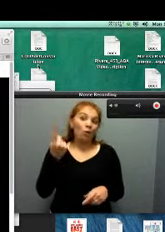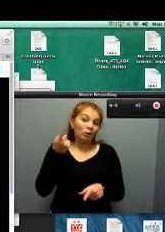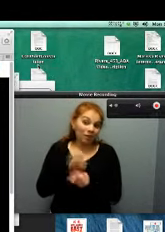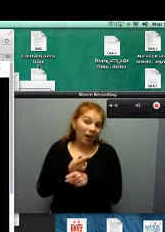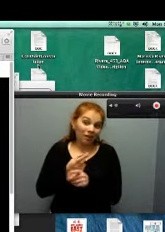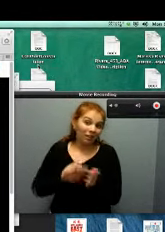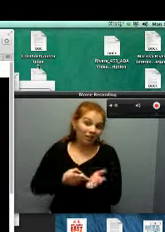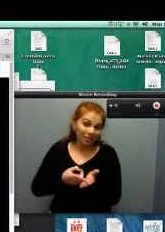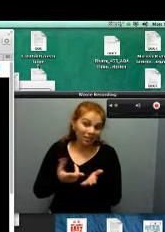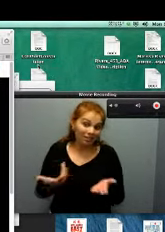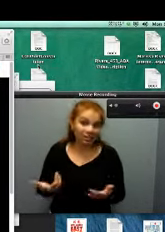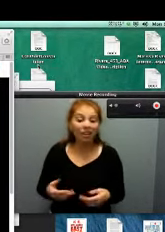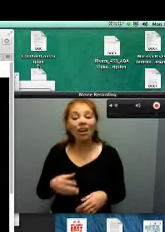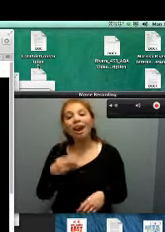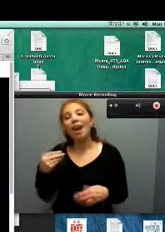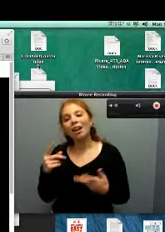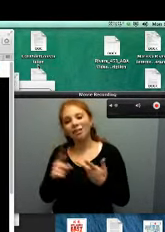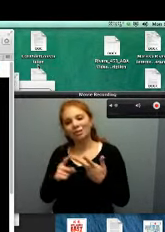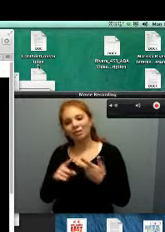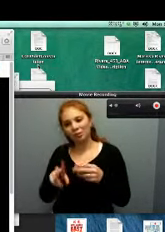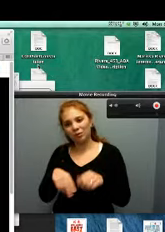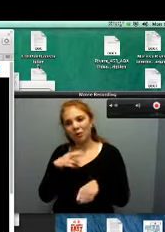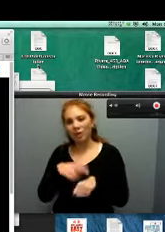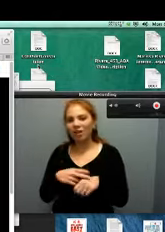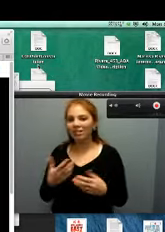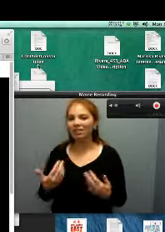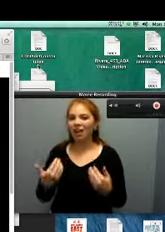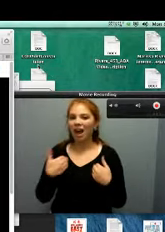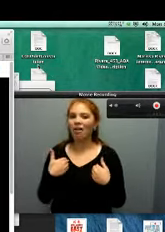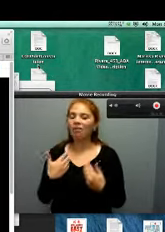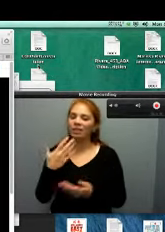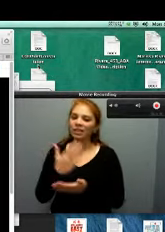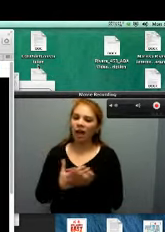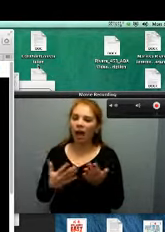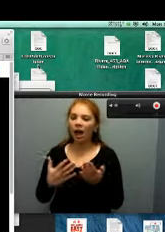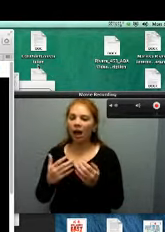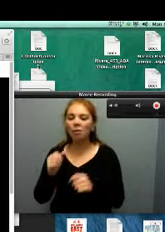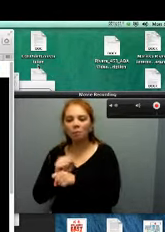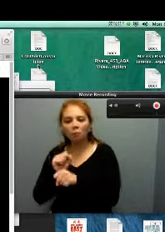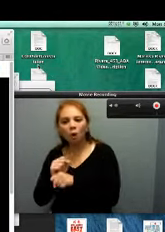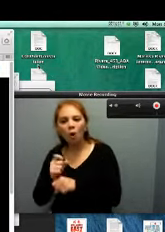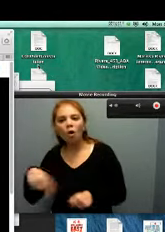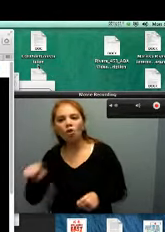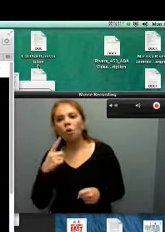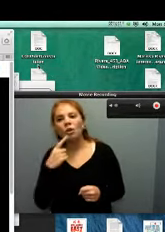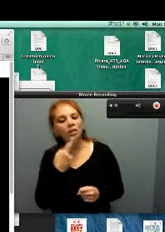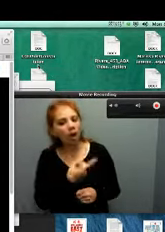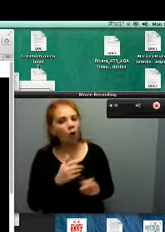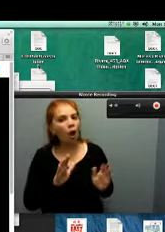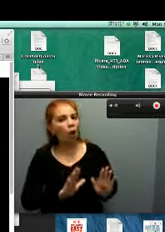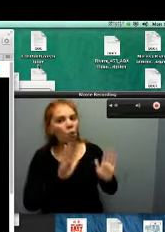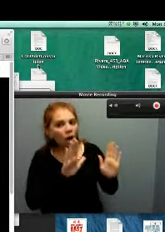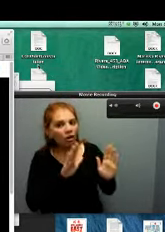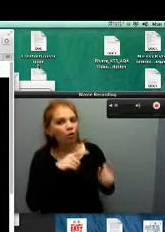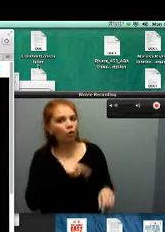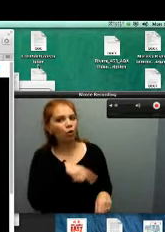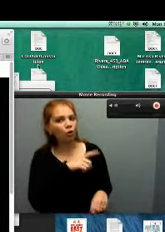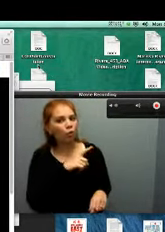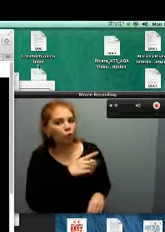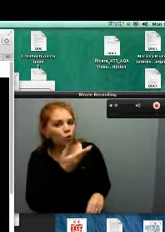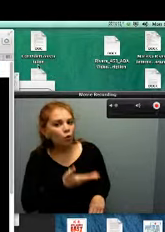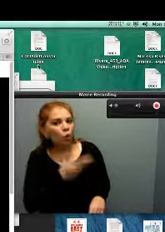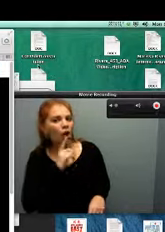And then, of course, we have some employees that are always telling you how wonderful you are, things like